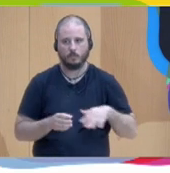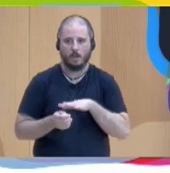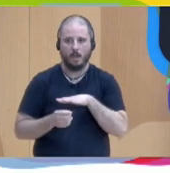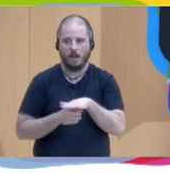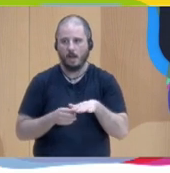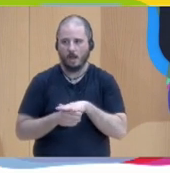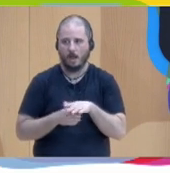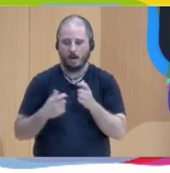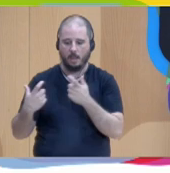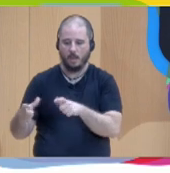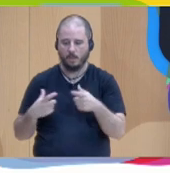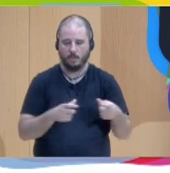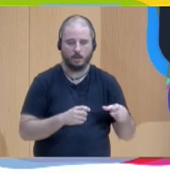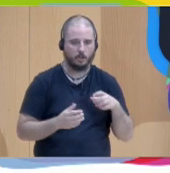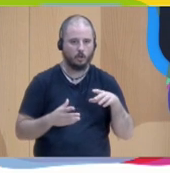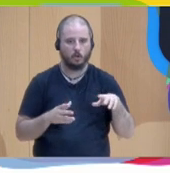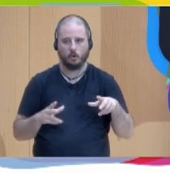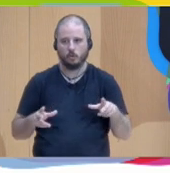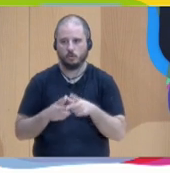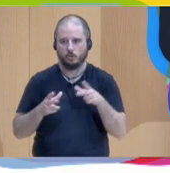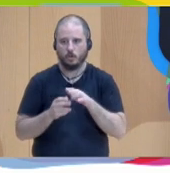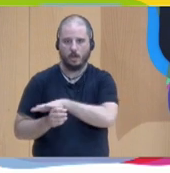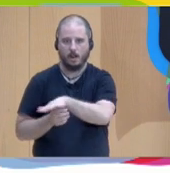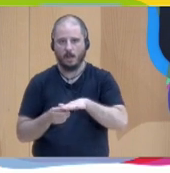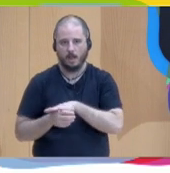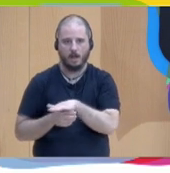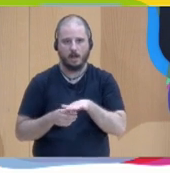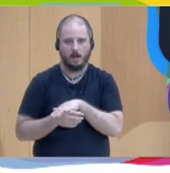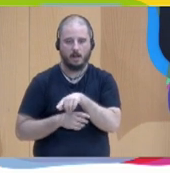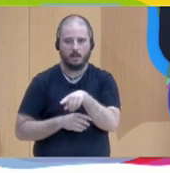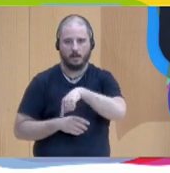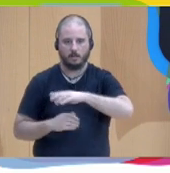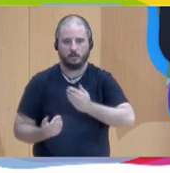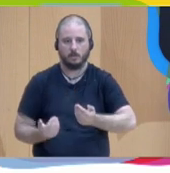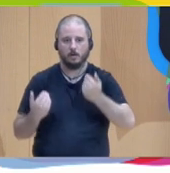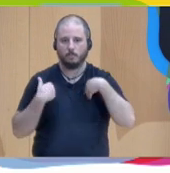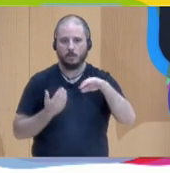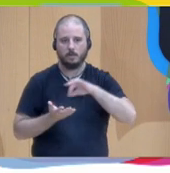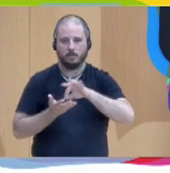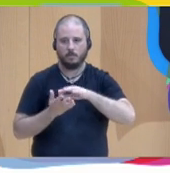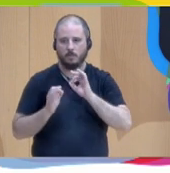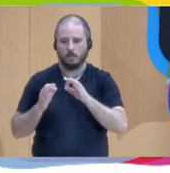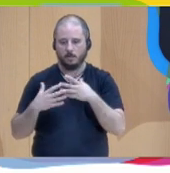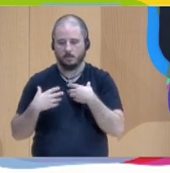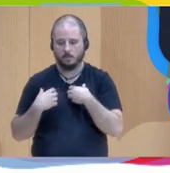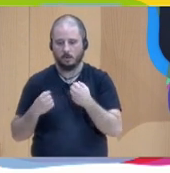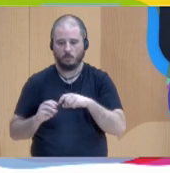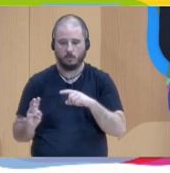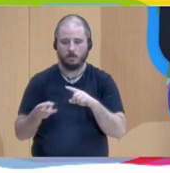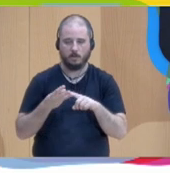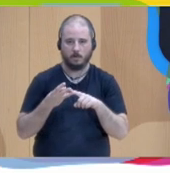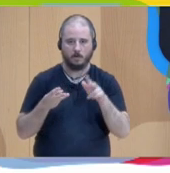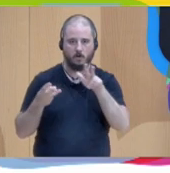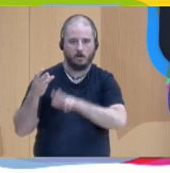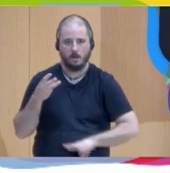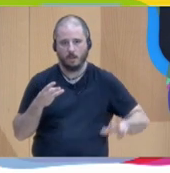responsible for social and health services. And then there are national level, which has the responsibility to take care of